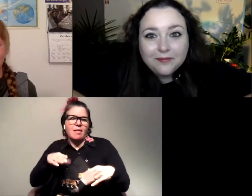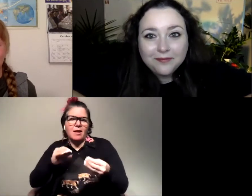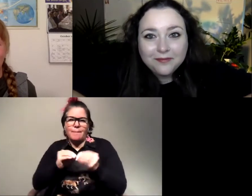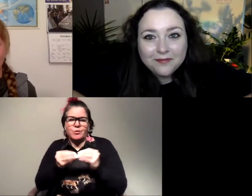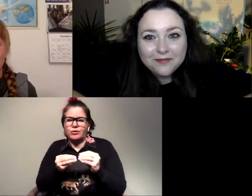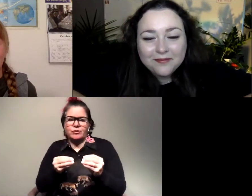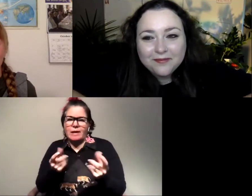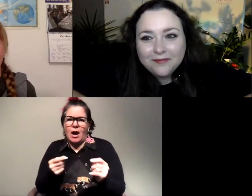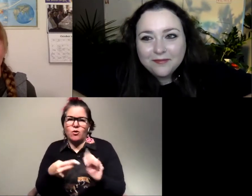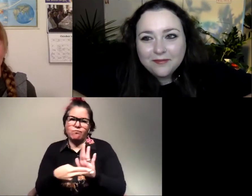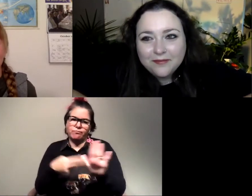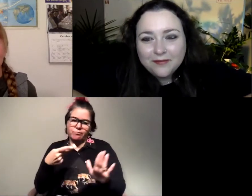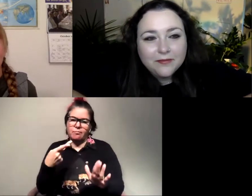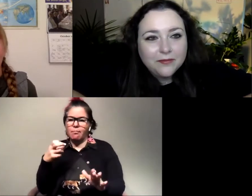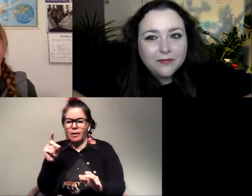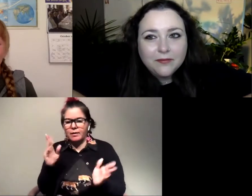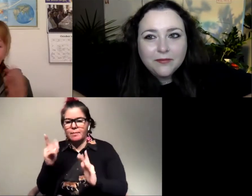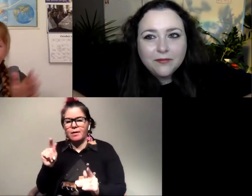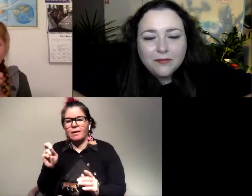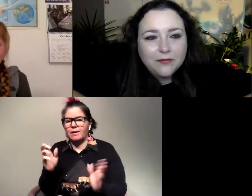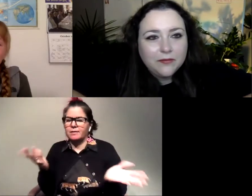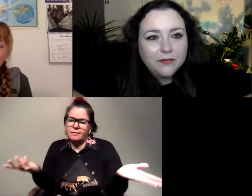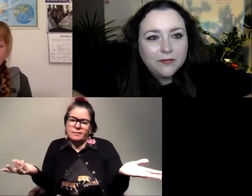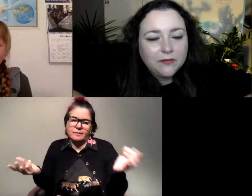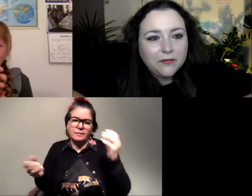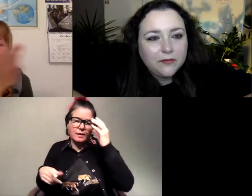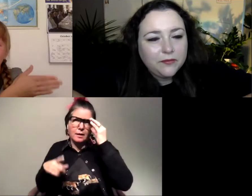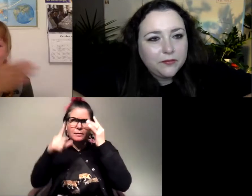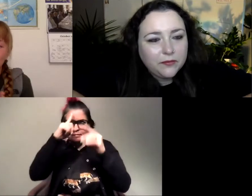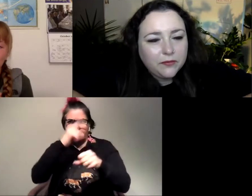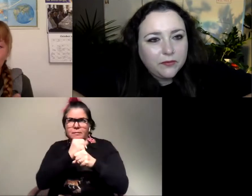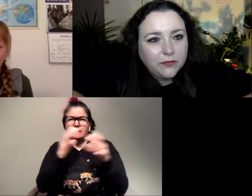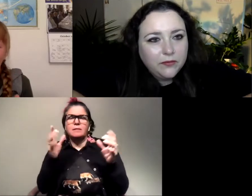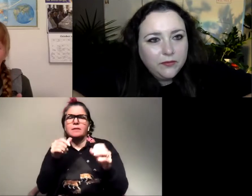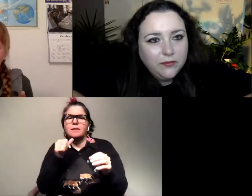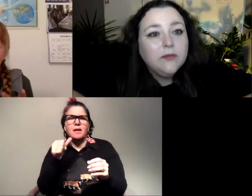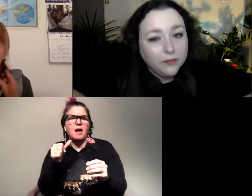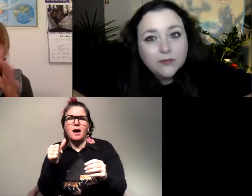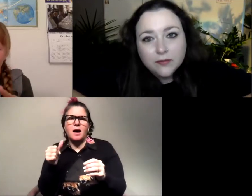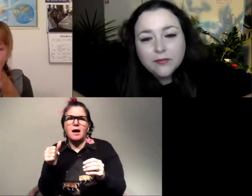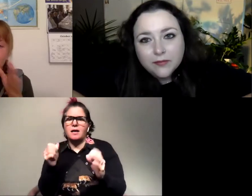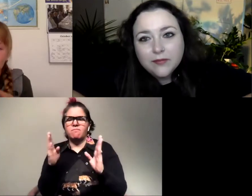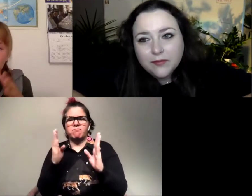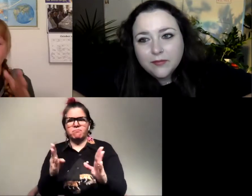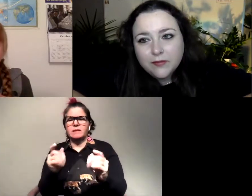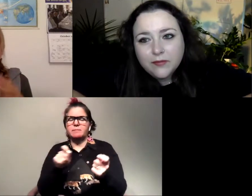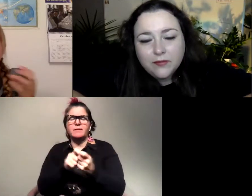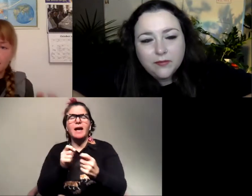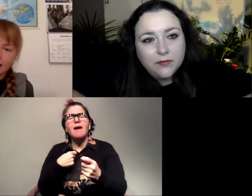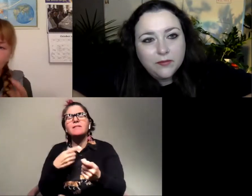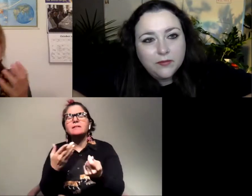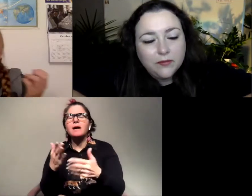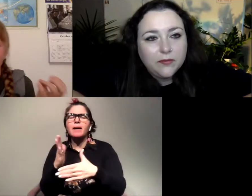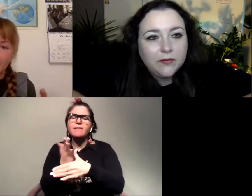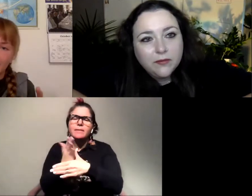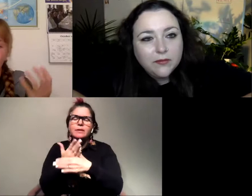you classify a pond versus a lake. And you would imagine that it's not really a sharp cutoff, right? Like there are some in-between lakes that could